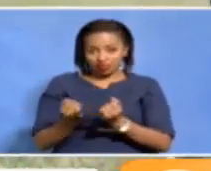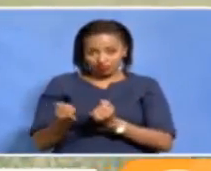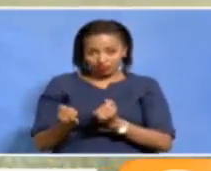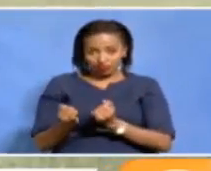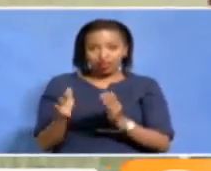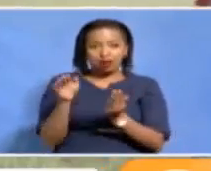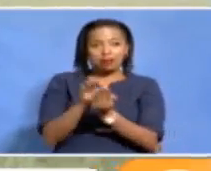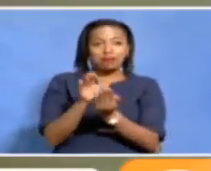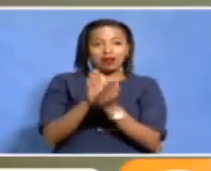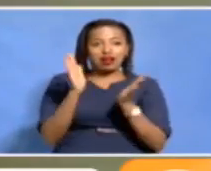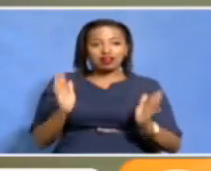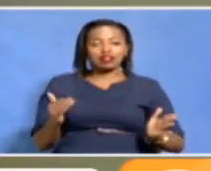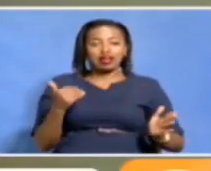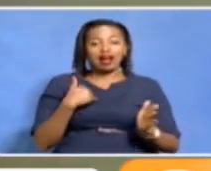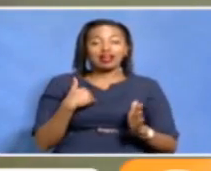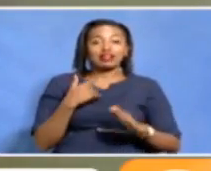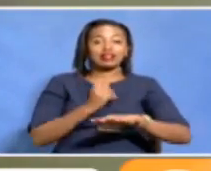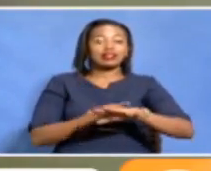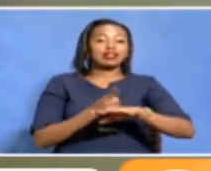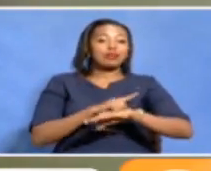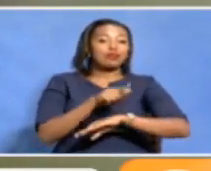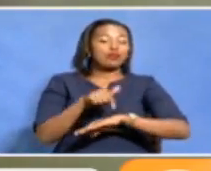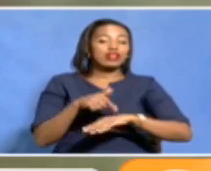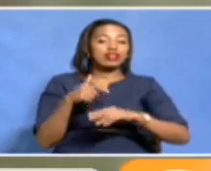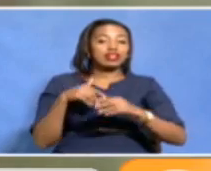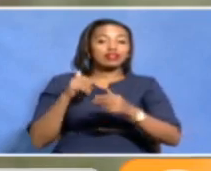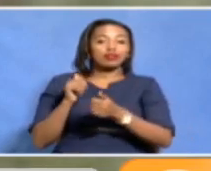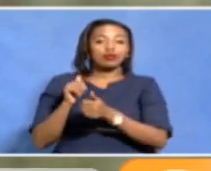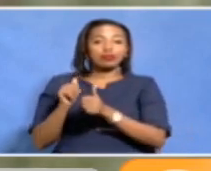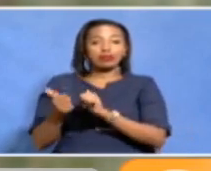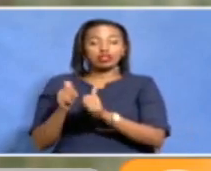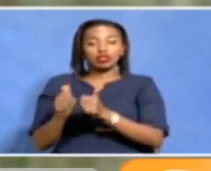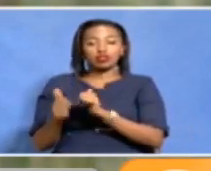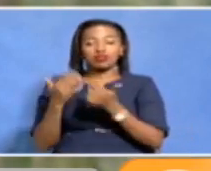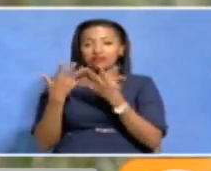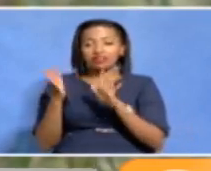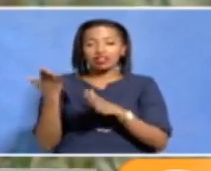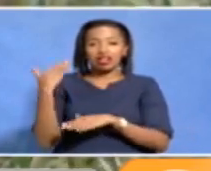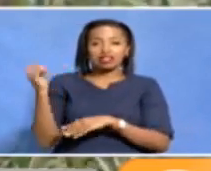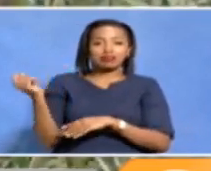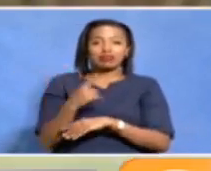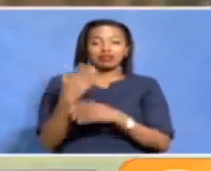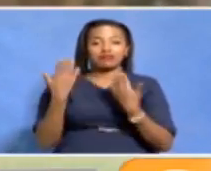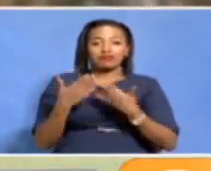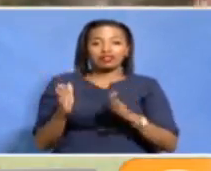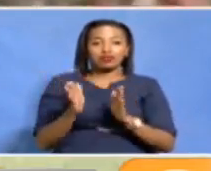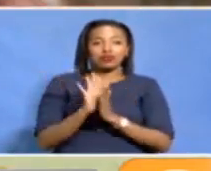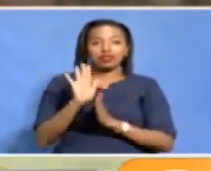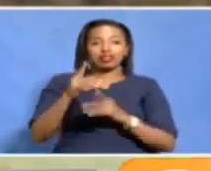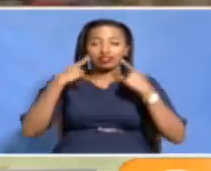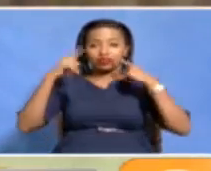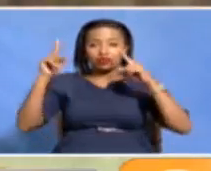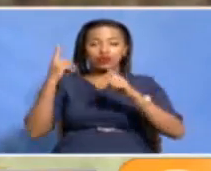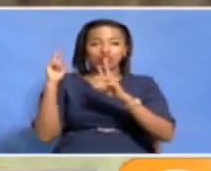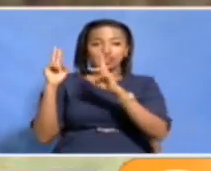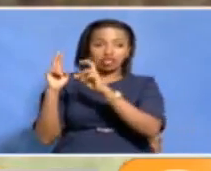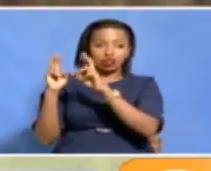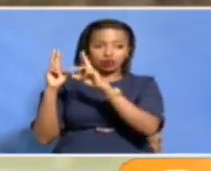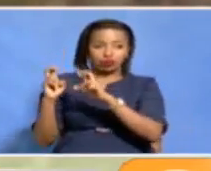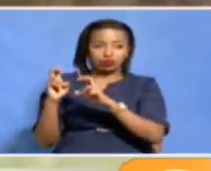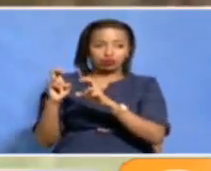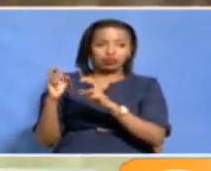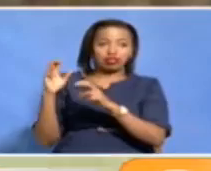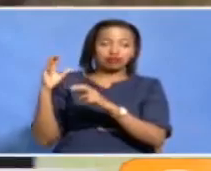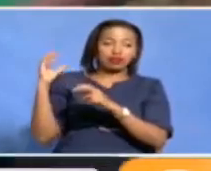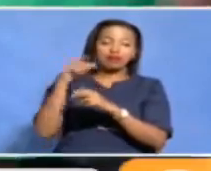Bunkers had a stellar season when the league concluded last March, lifting their second successive title. Head coach Curtis Olago was the chief